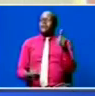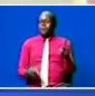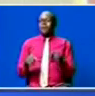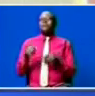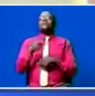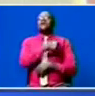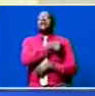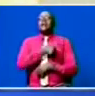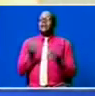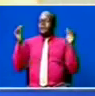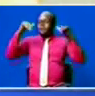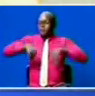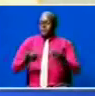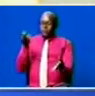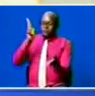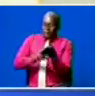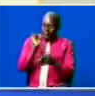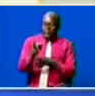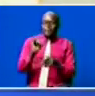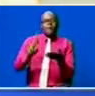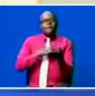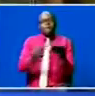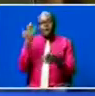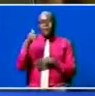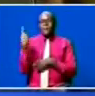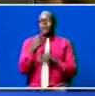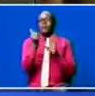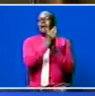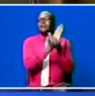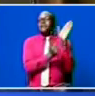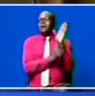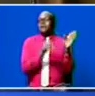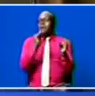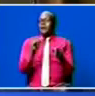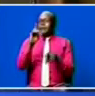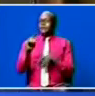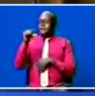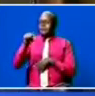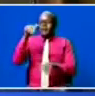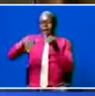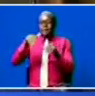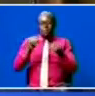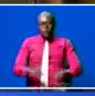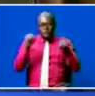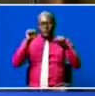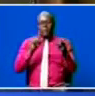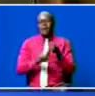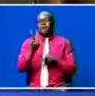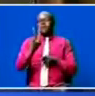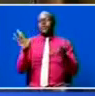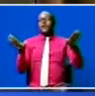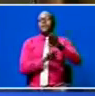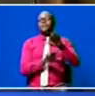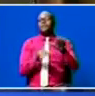to ratify the decision, that plan may fail since the only agenda for the ADC will be the mini election of the chairman and his two